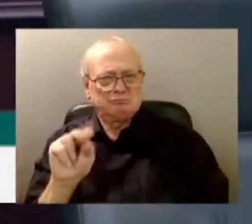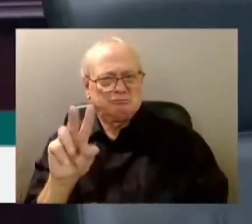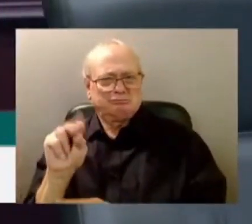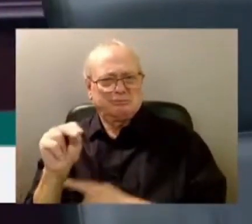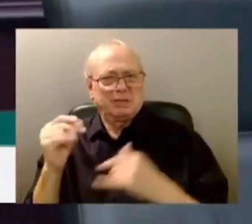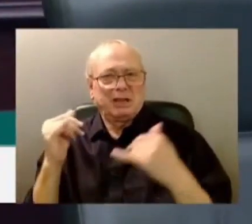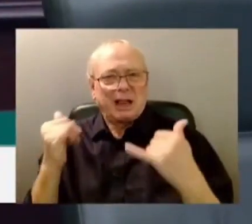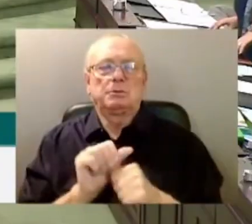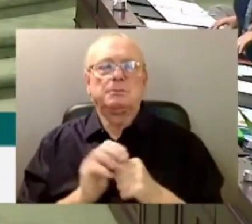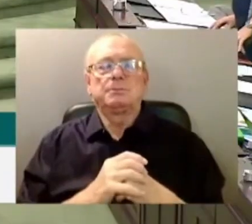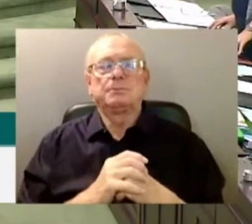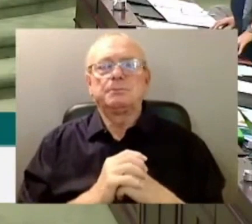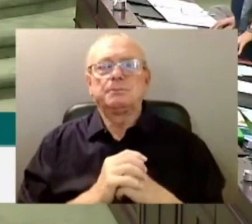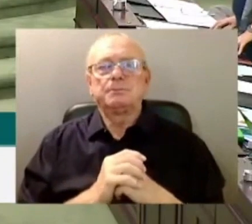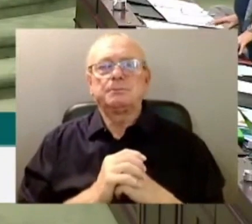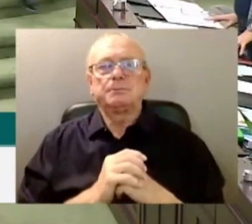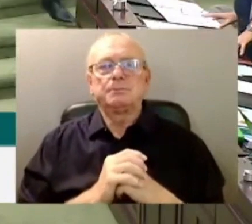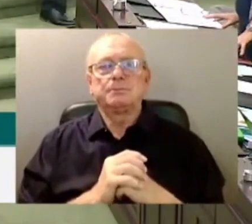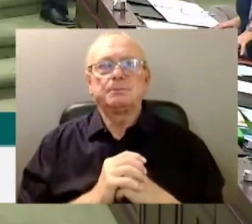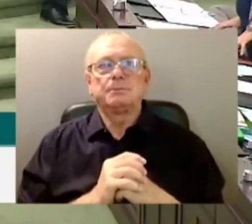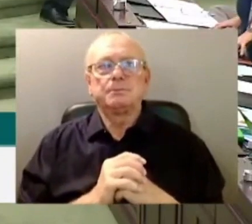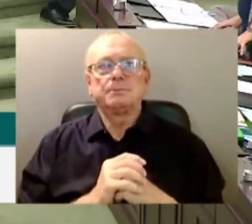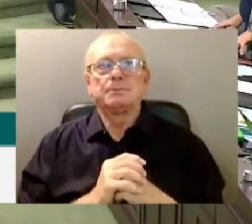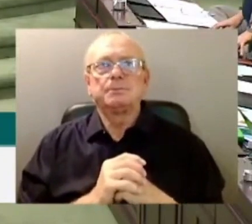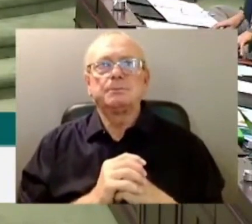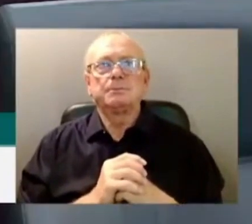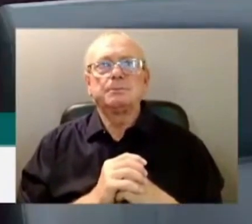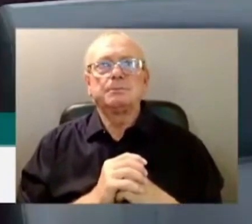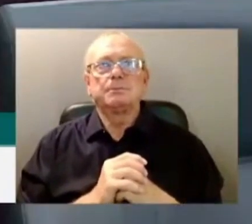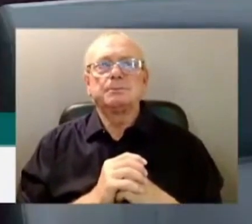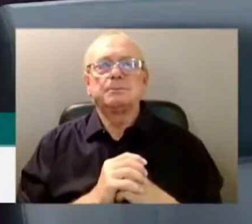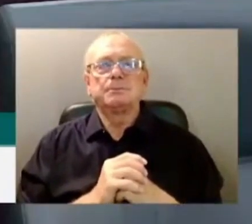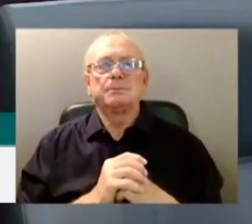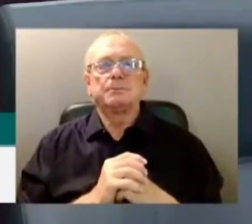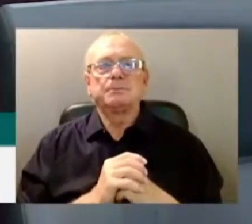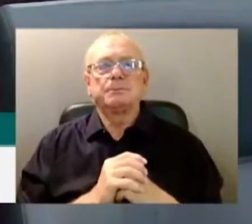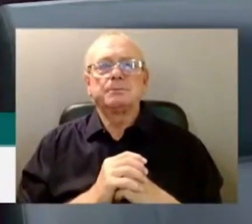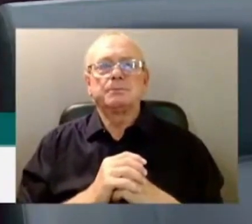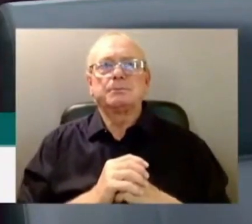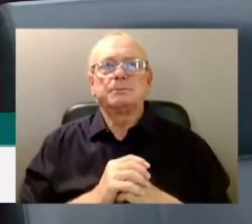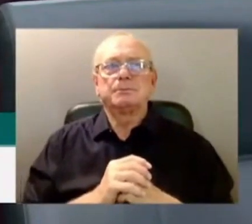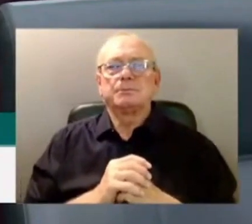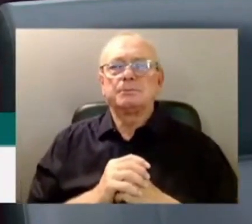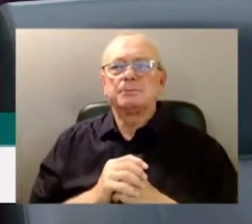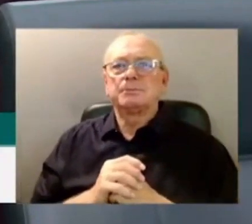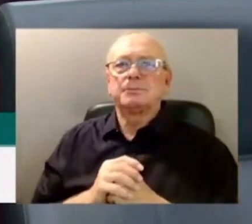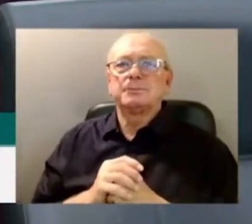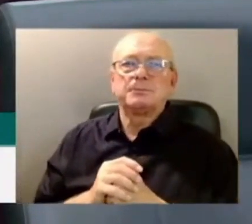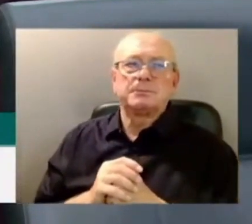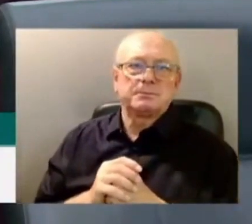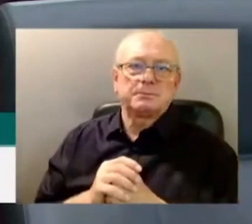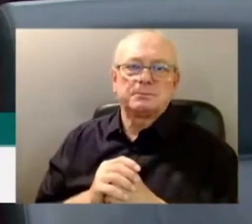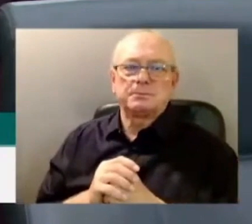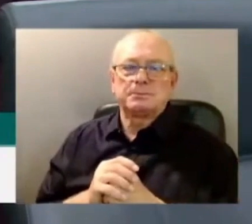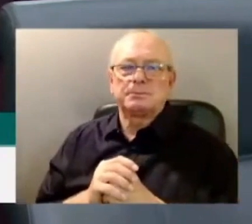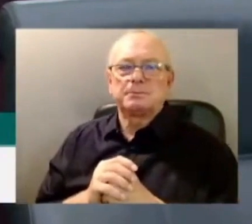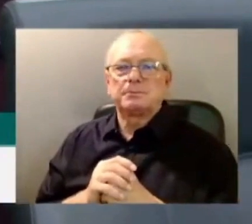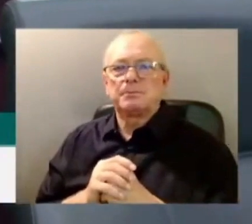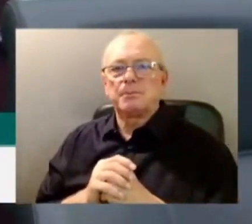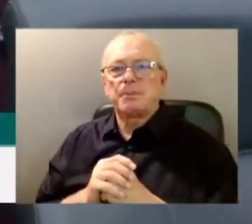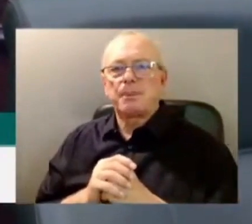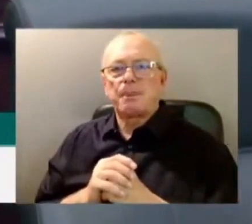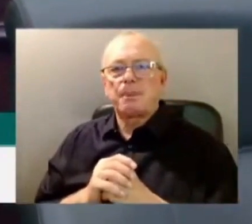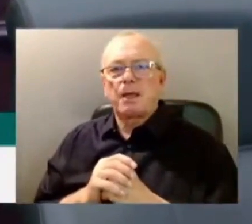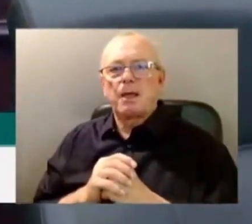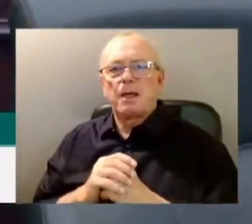Premier? Hear, hear. Albertans don't want new coal mines on the Eastern Slopes. Indigenous and municipal leaders,